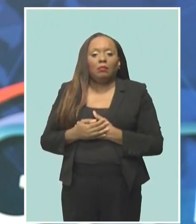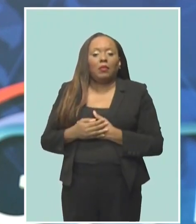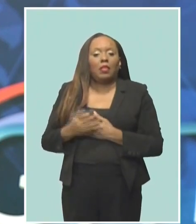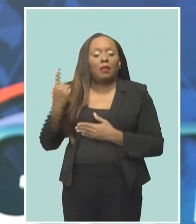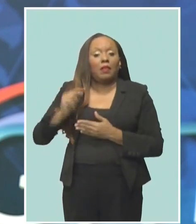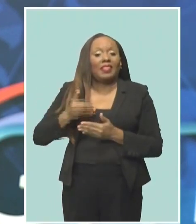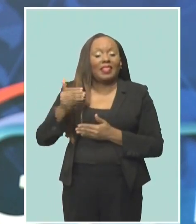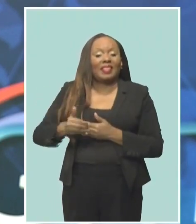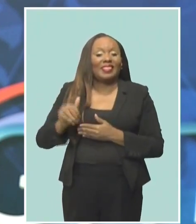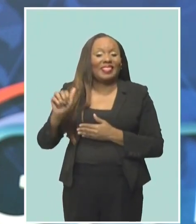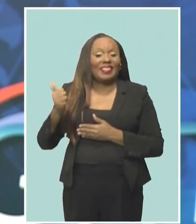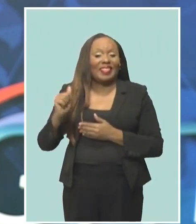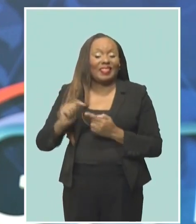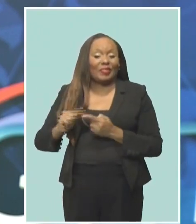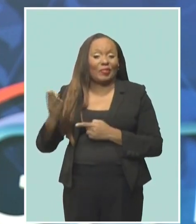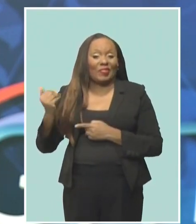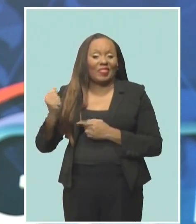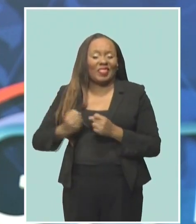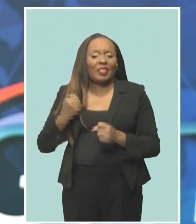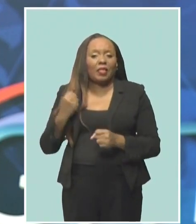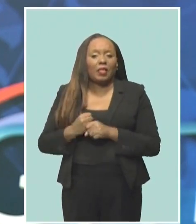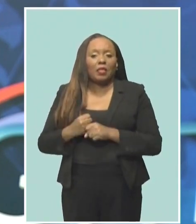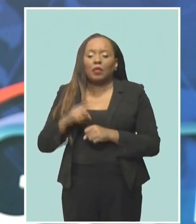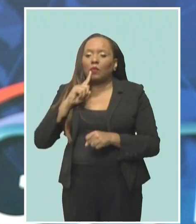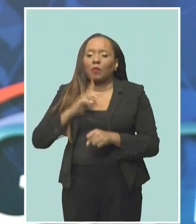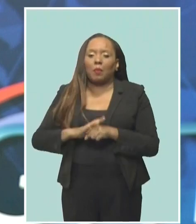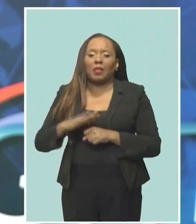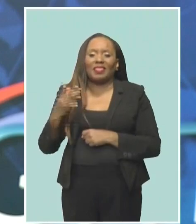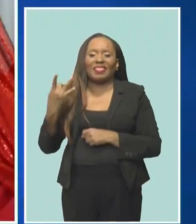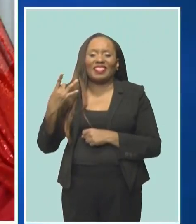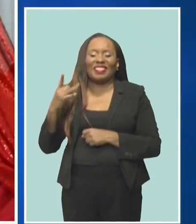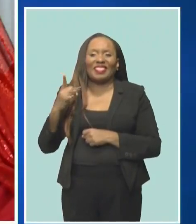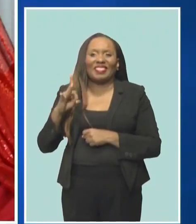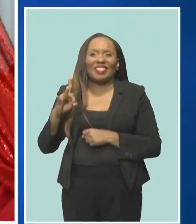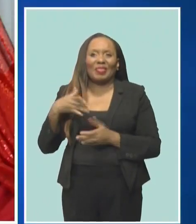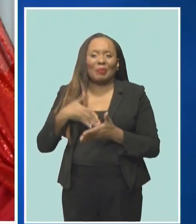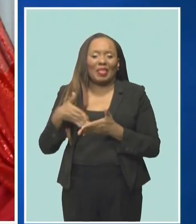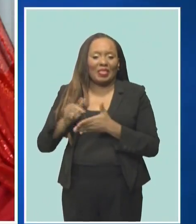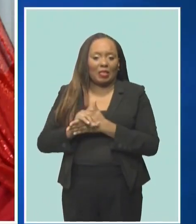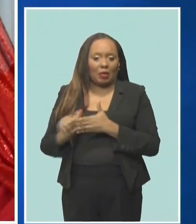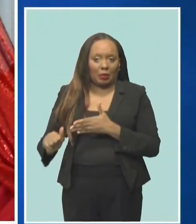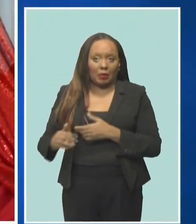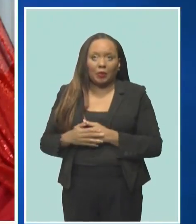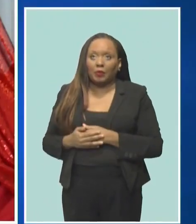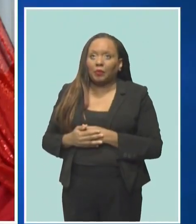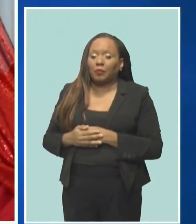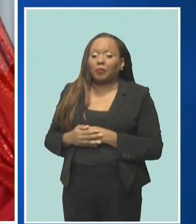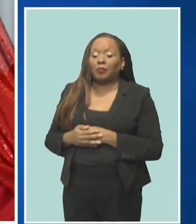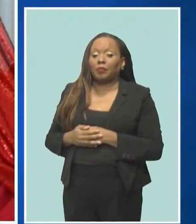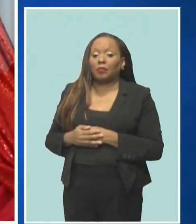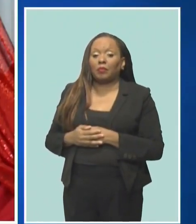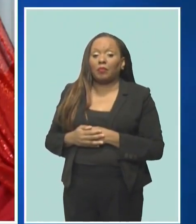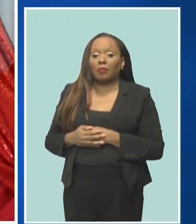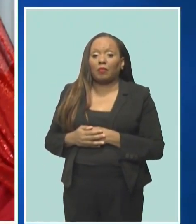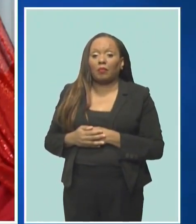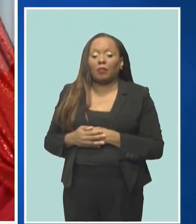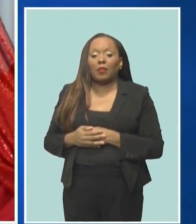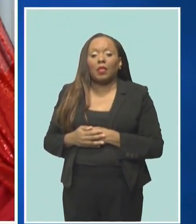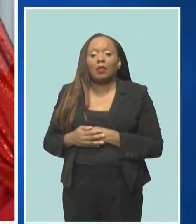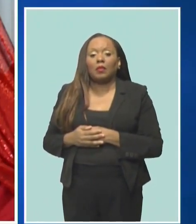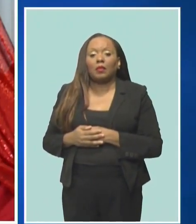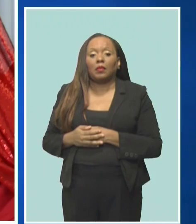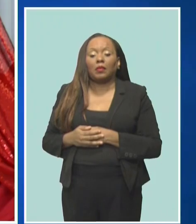to 15 years. Rachel Agard has that story. General Secretary of the United Society Partners